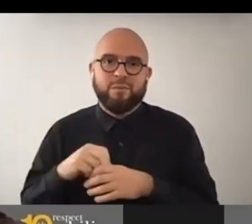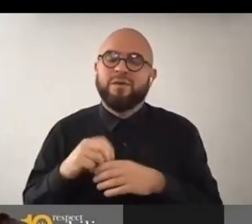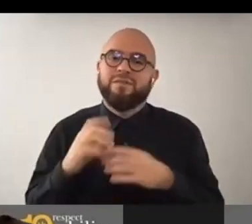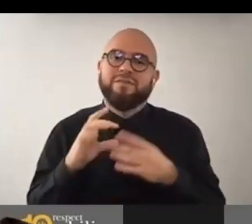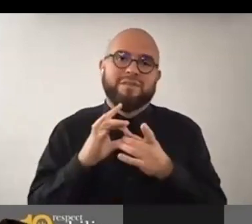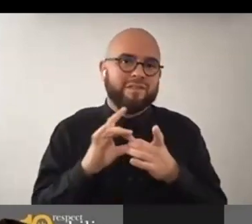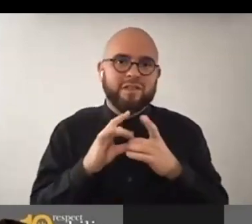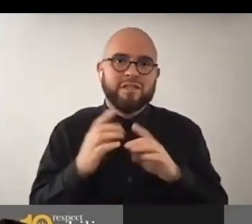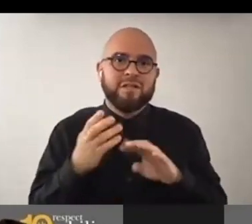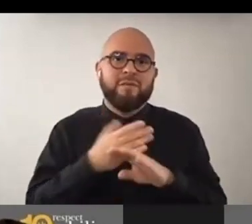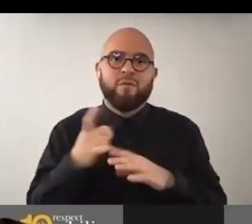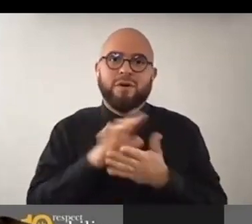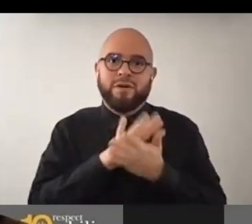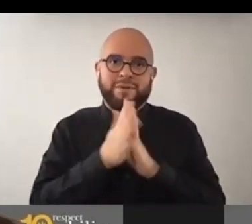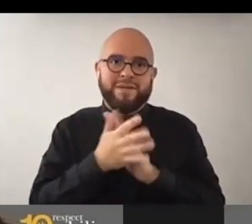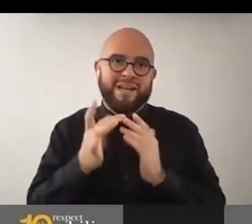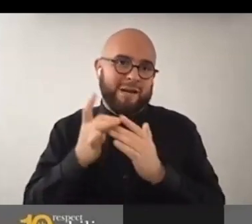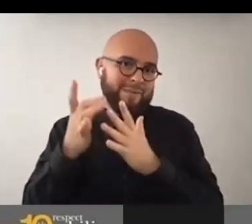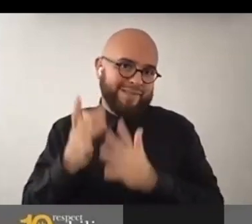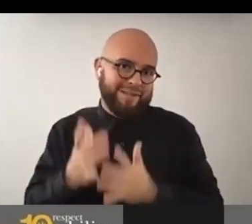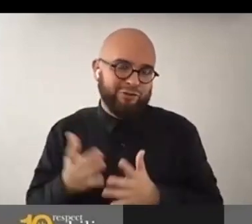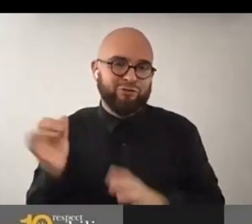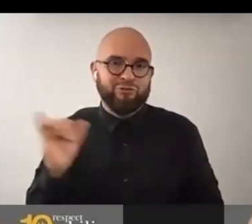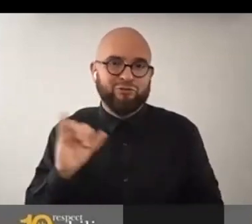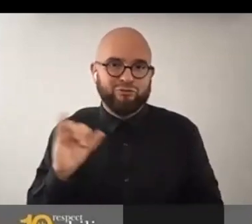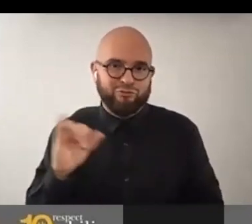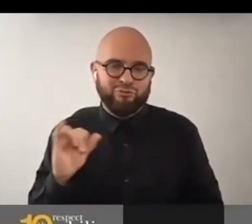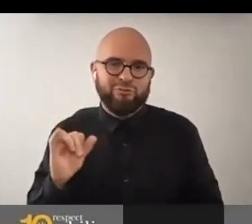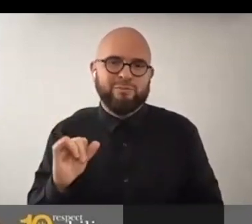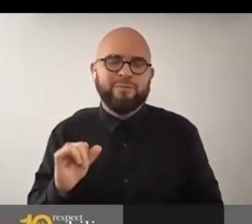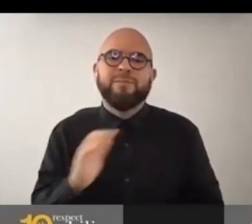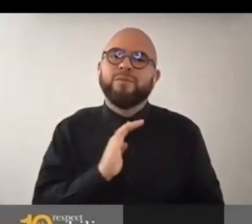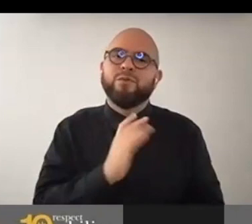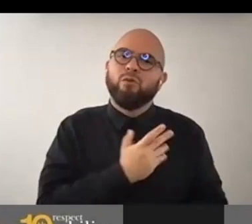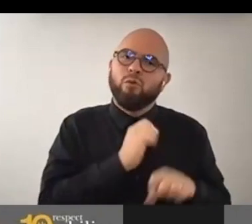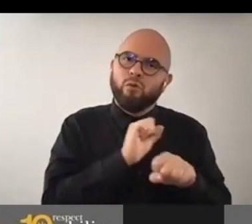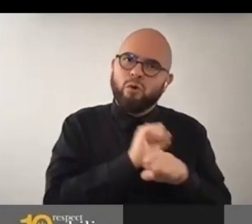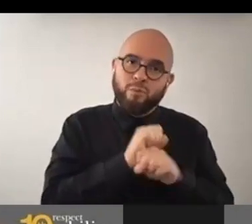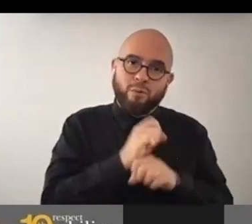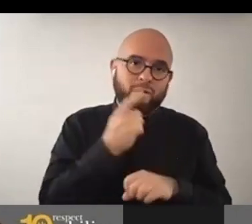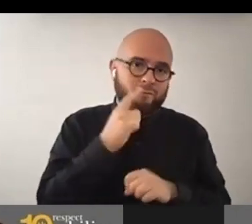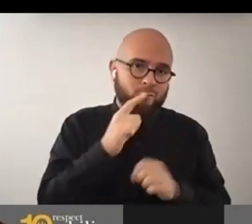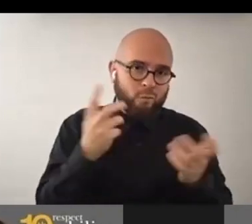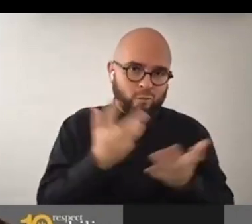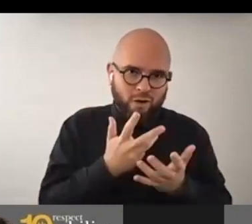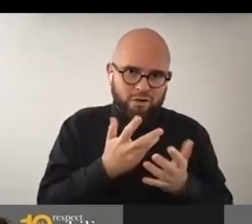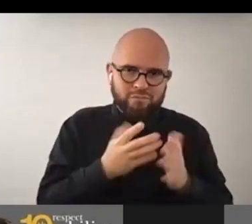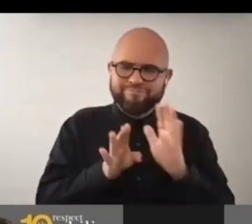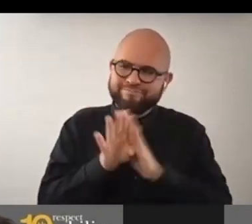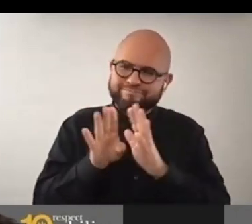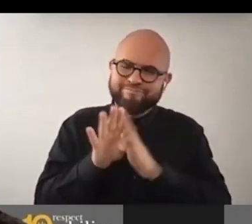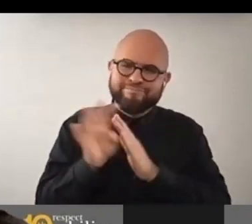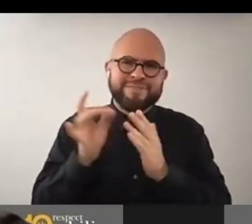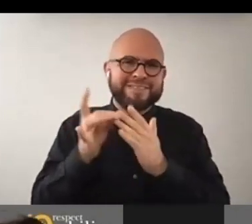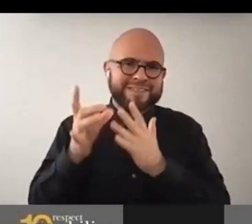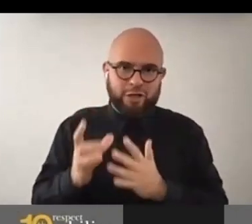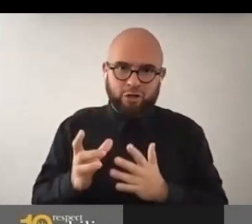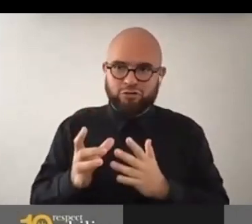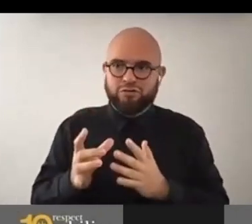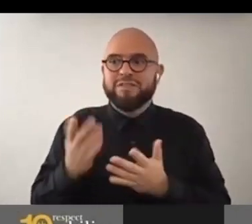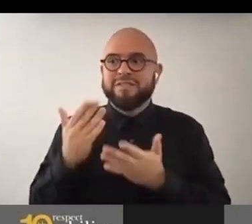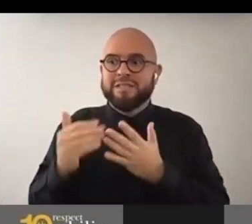and leader as well. So we do this work to make sure that we are bringing up these leaders to stay with us, but also to go on and